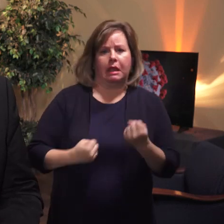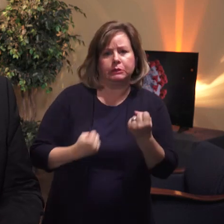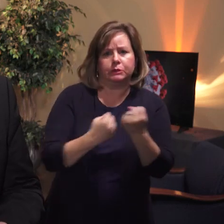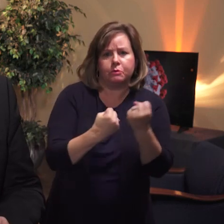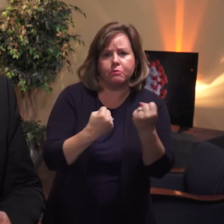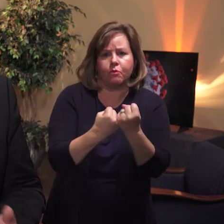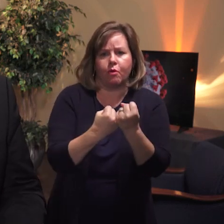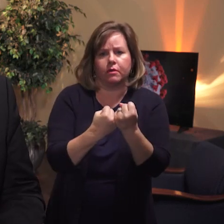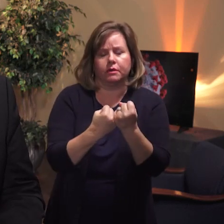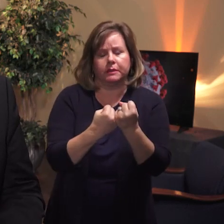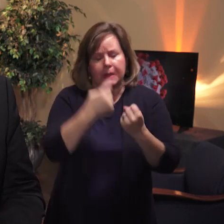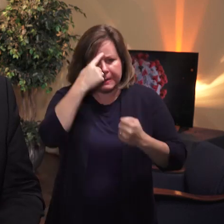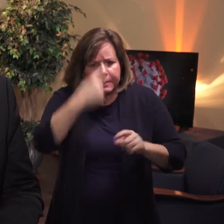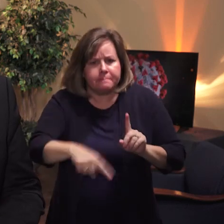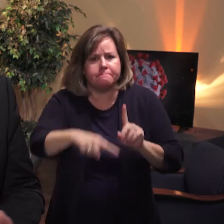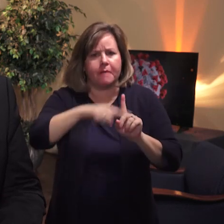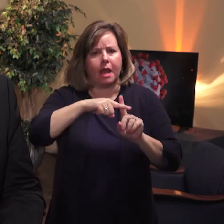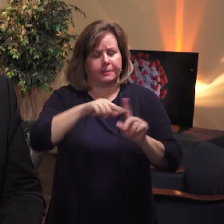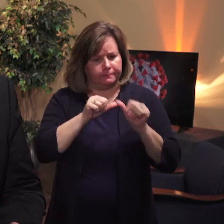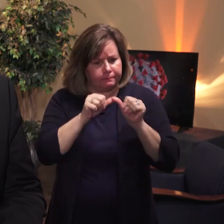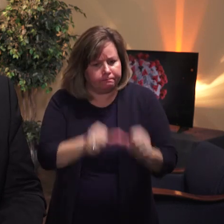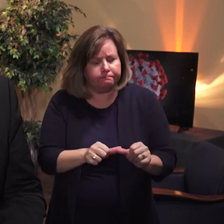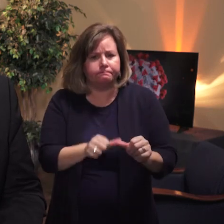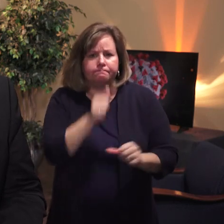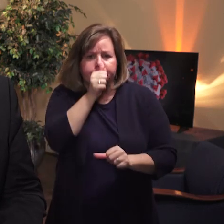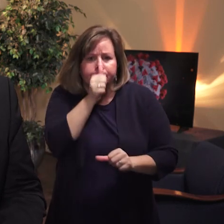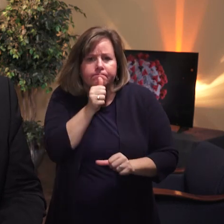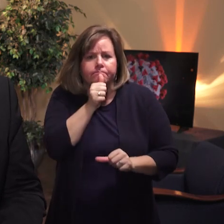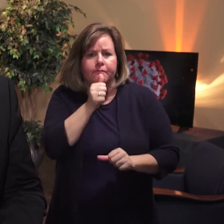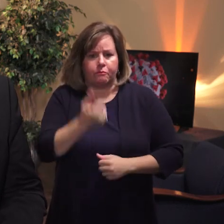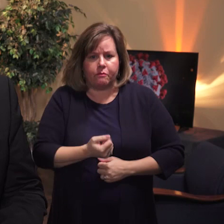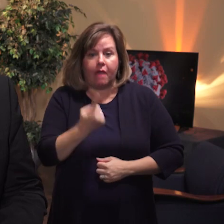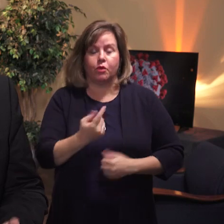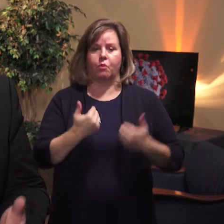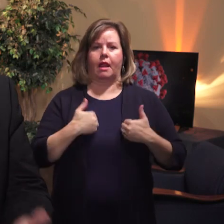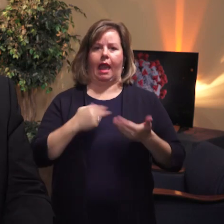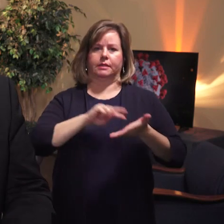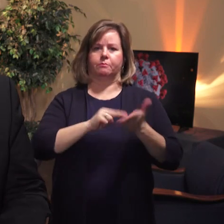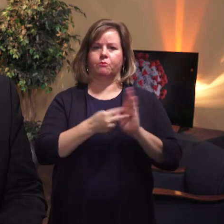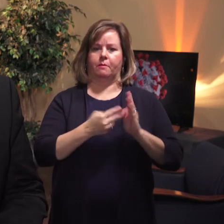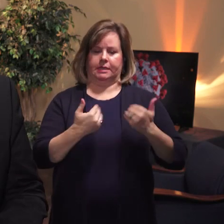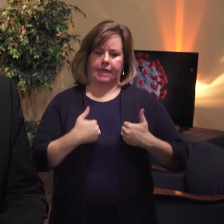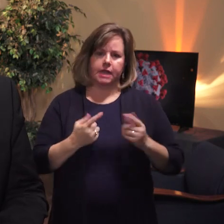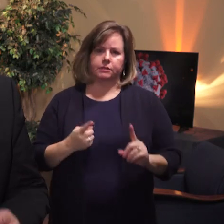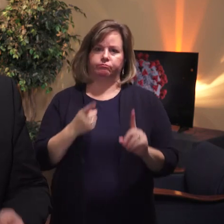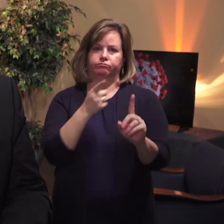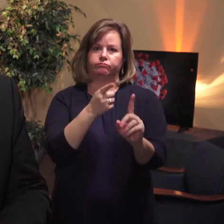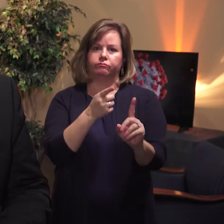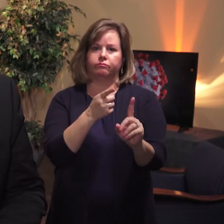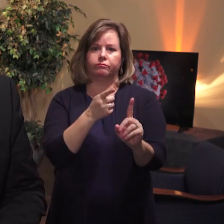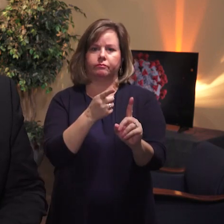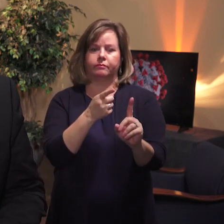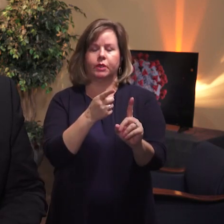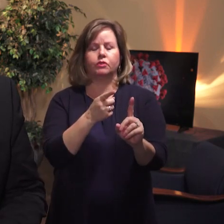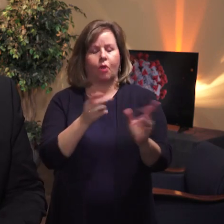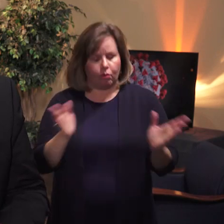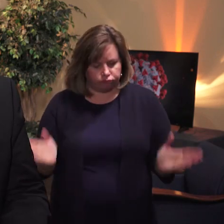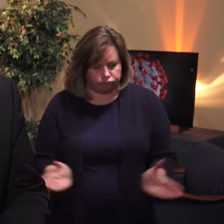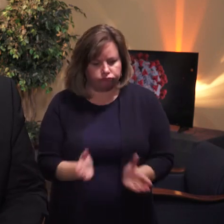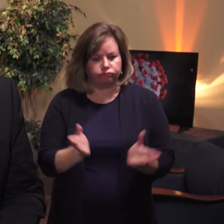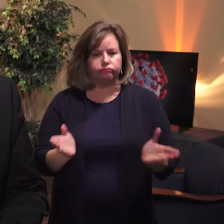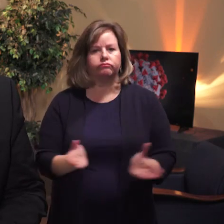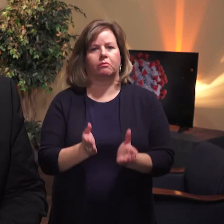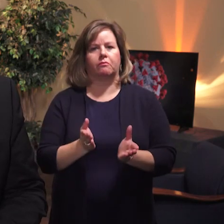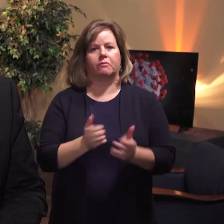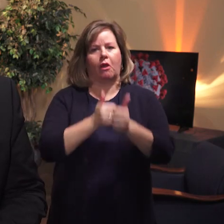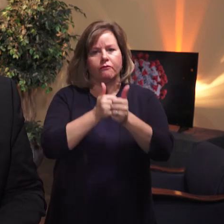positive. Stay heroic. Everyone has a purpose in this. I want to encourage you to just continue to follow